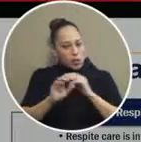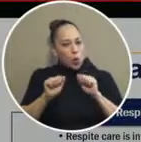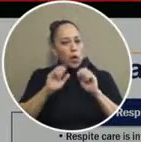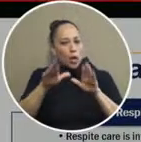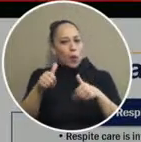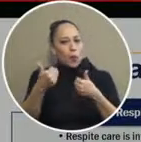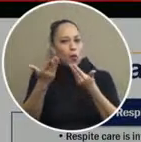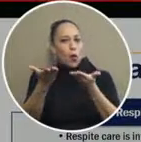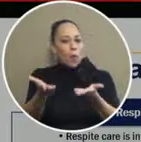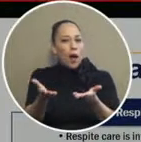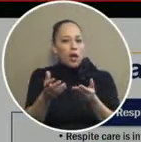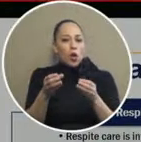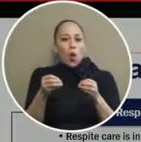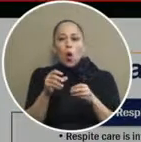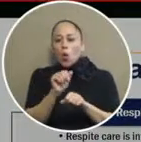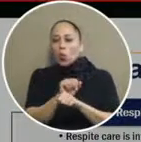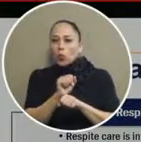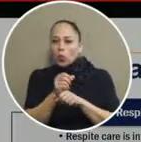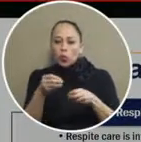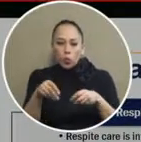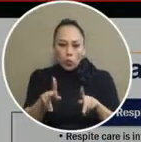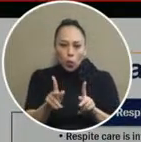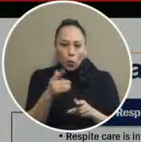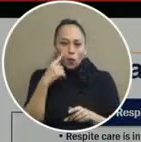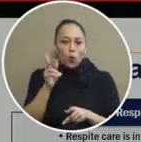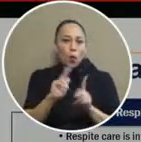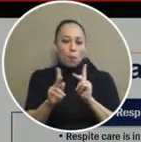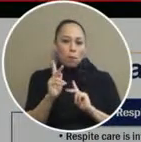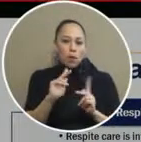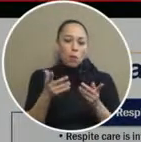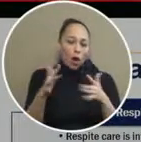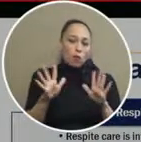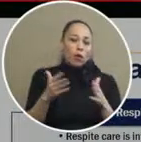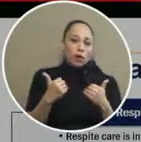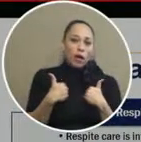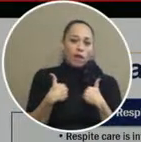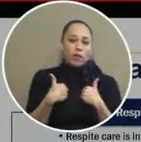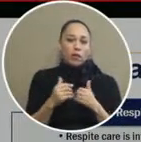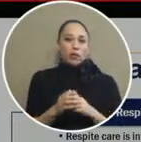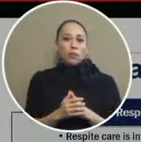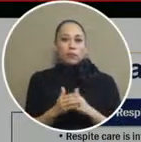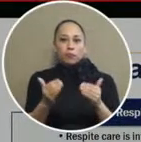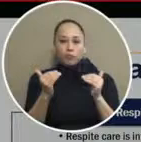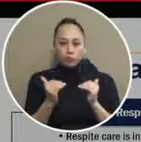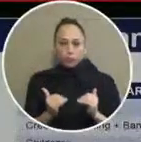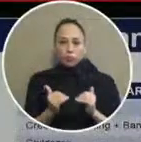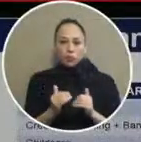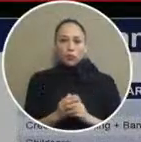provide telework opportunities for folks that may not have already had it. Next slide, please.